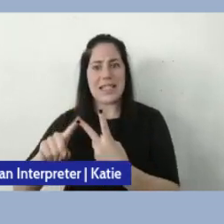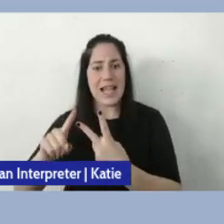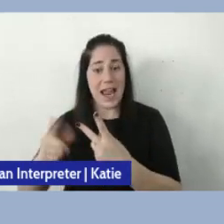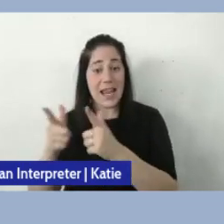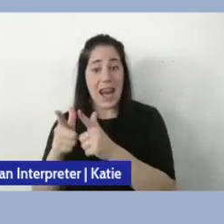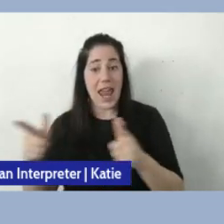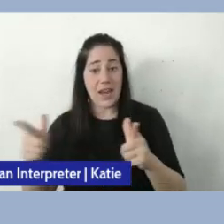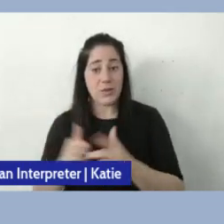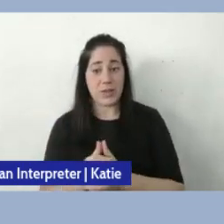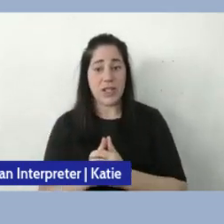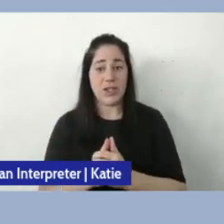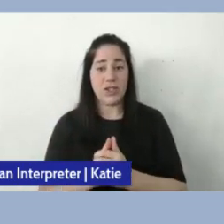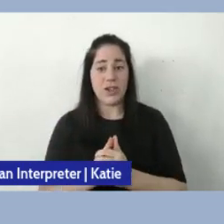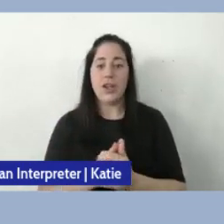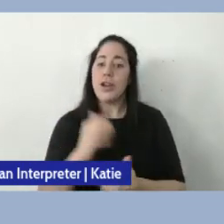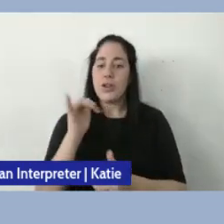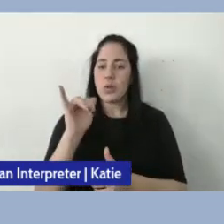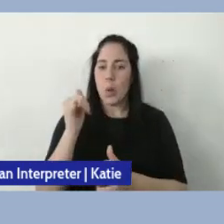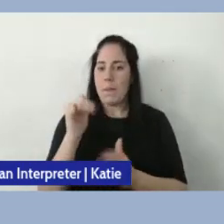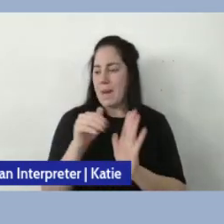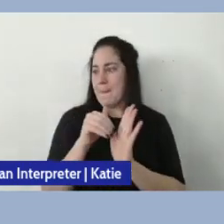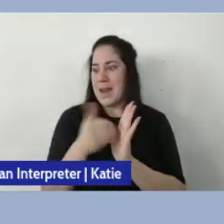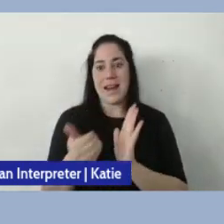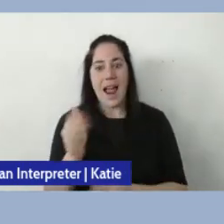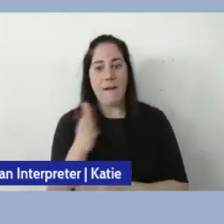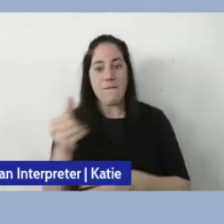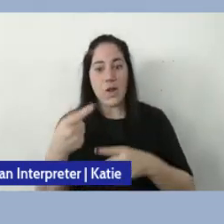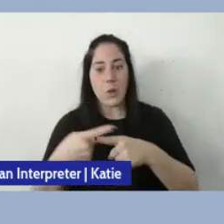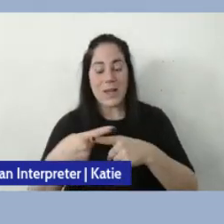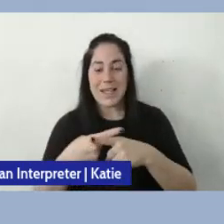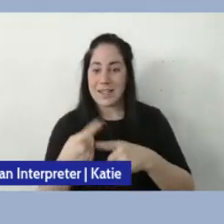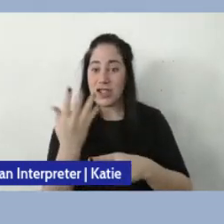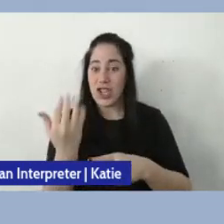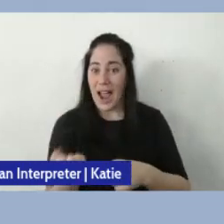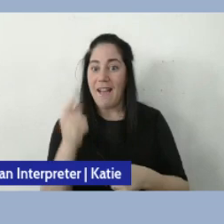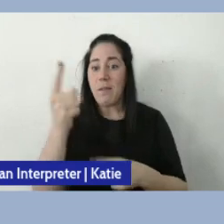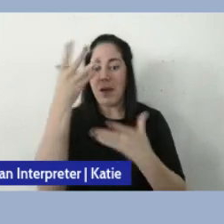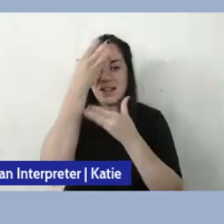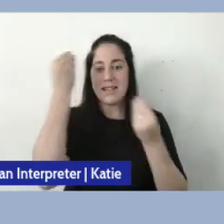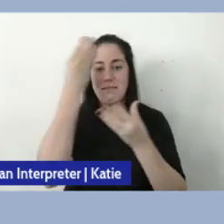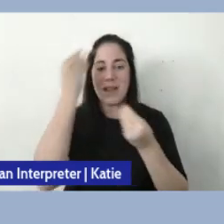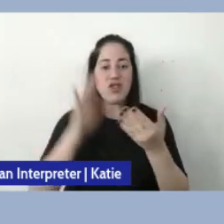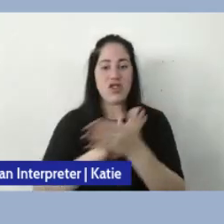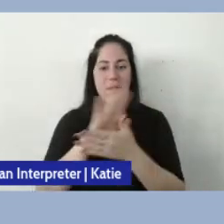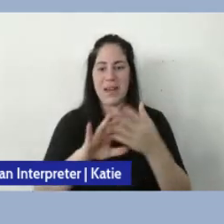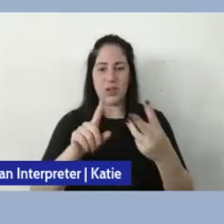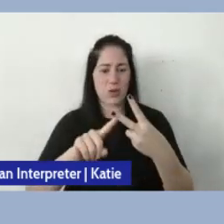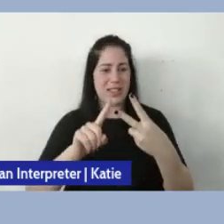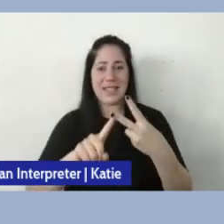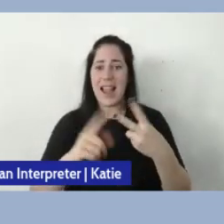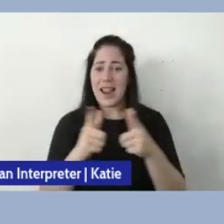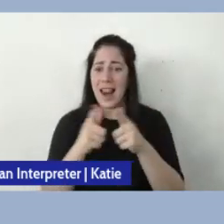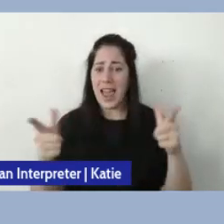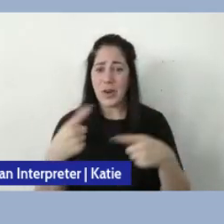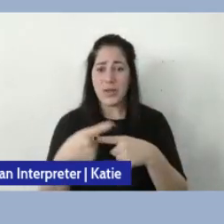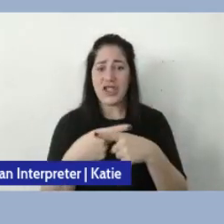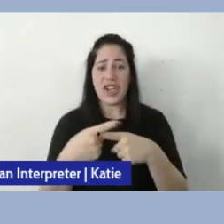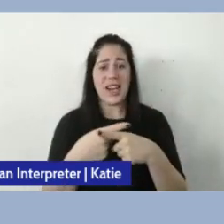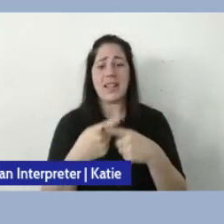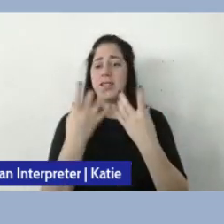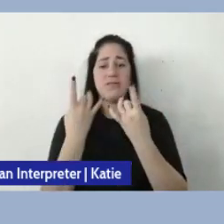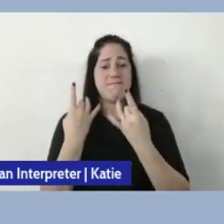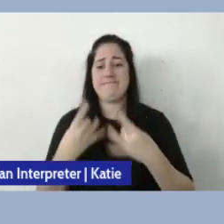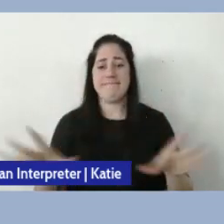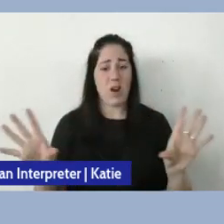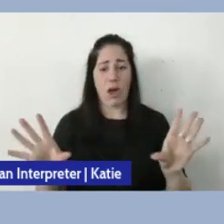may need one in the future. A common symptom of dementia is aphasia, losing the ability to speak and